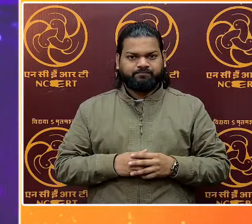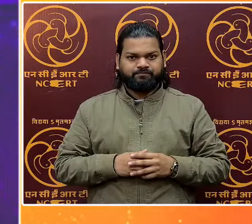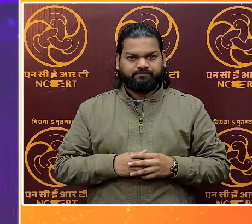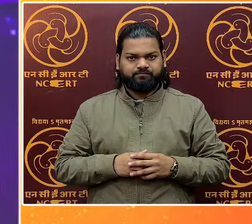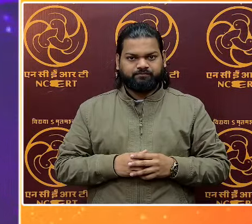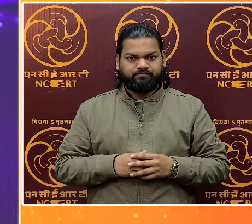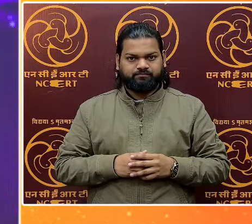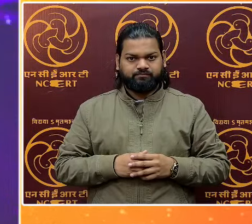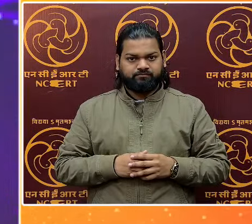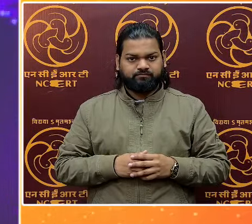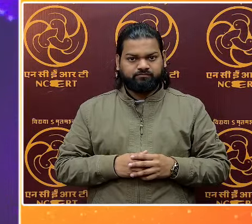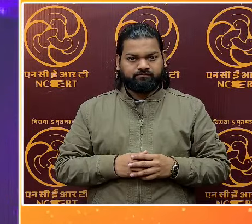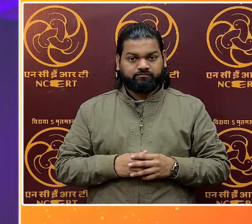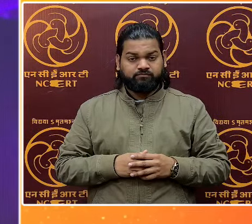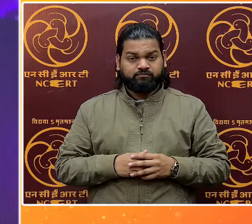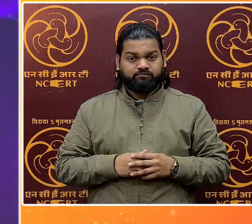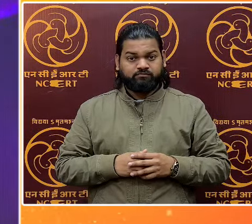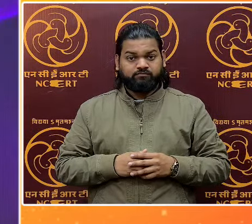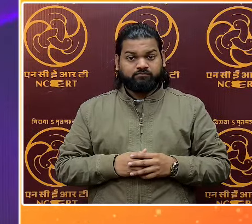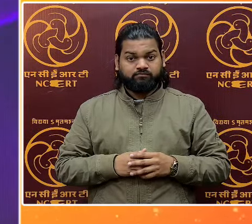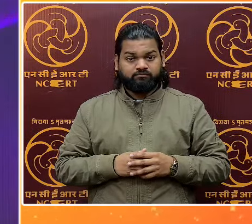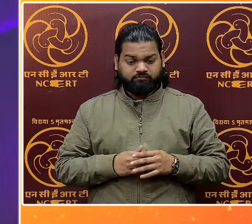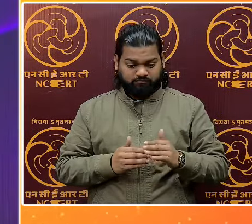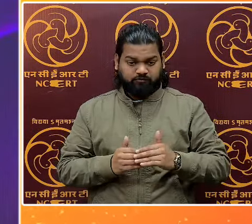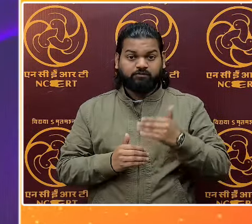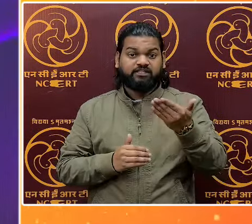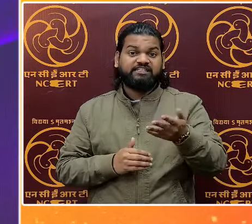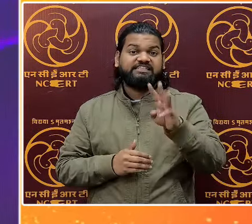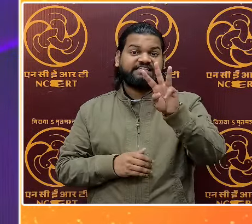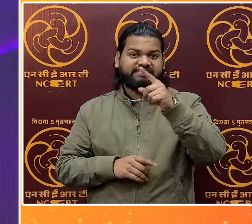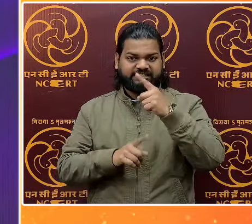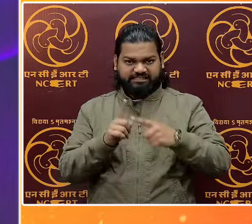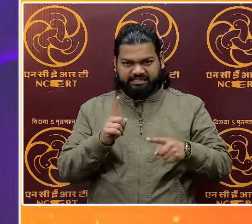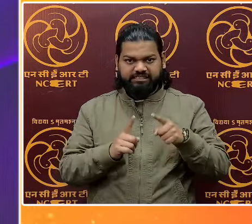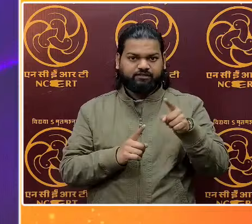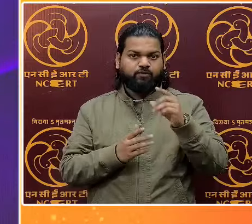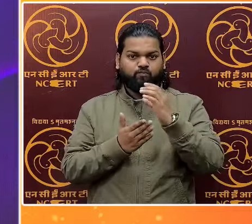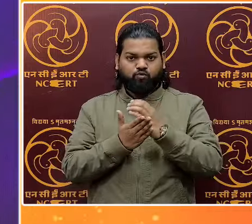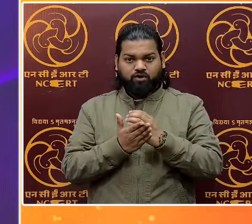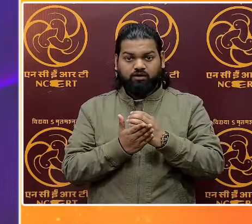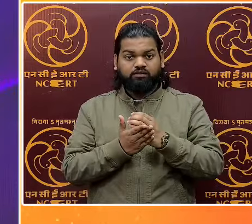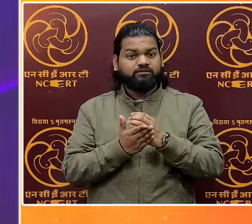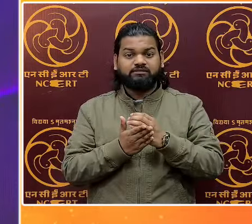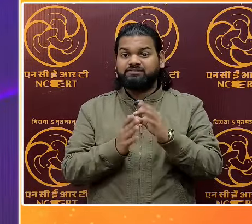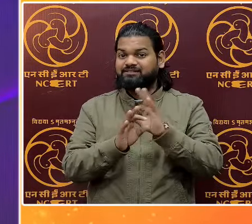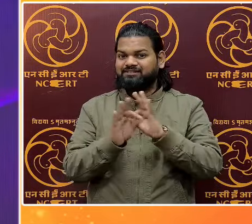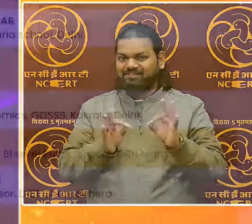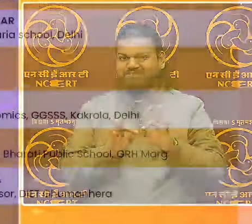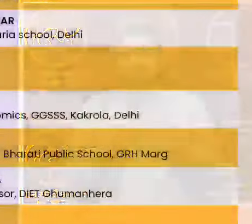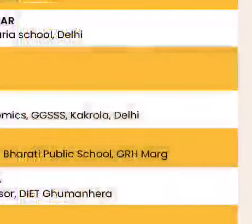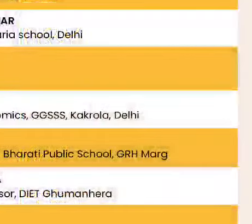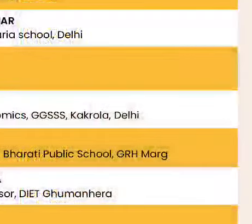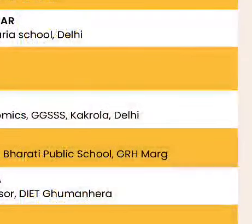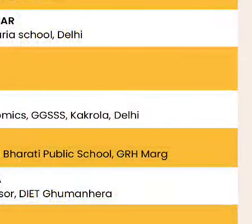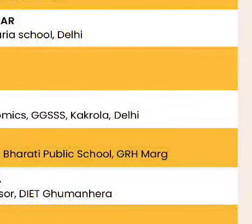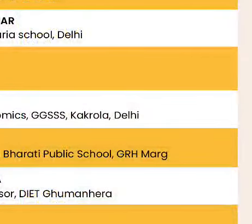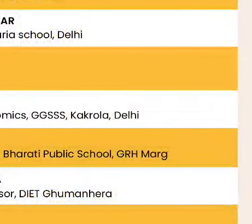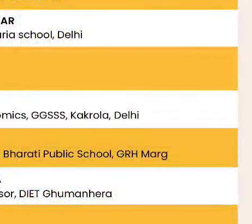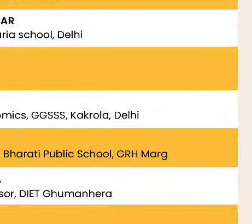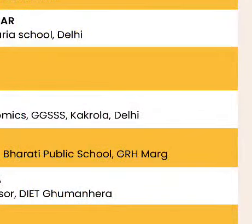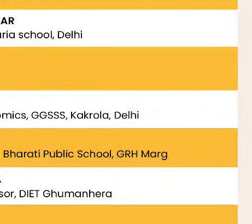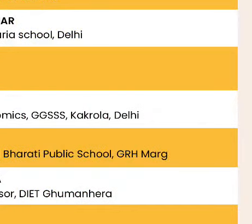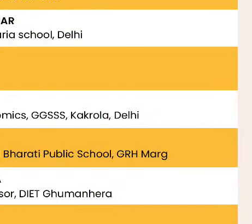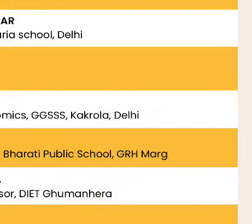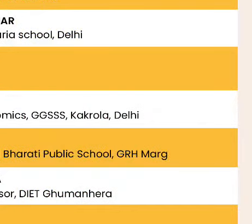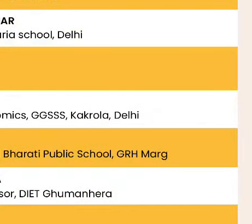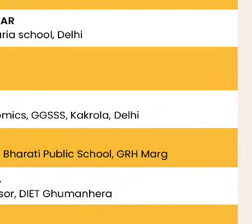And in our next session at 3:30, we are presenting for you. We are discussing mathematics, and topic